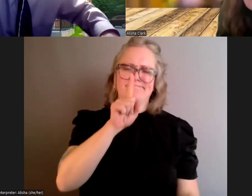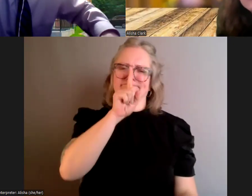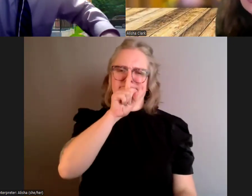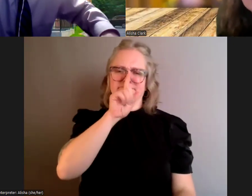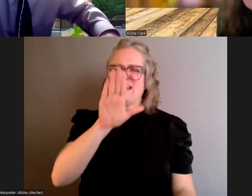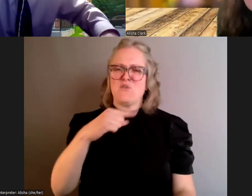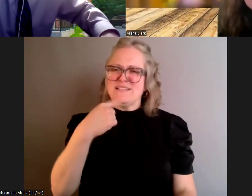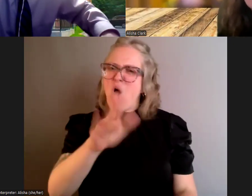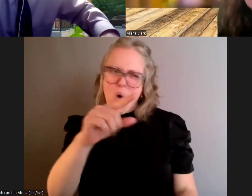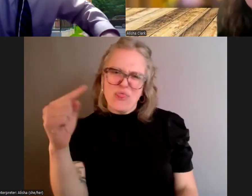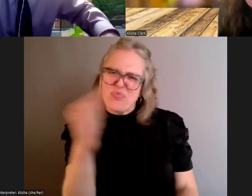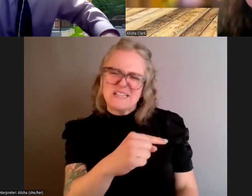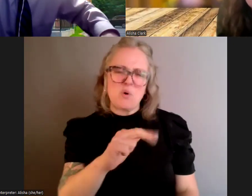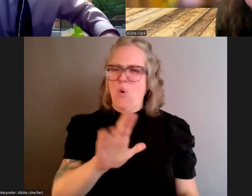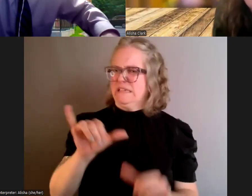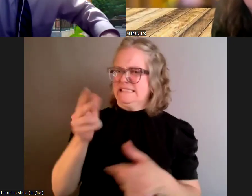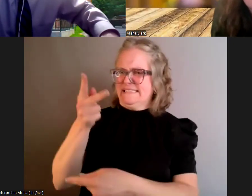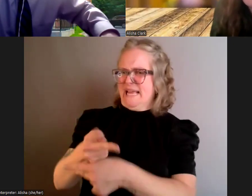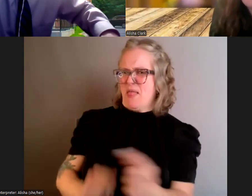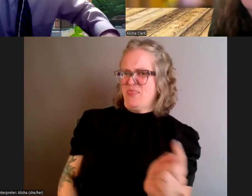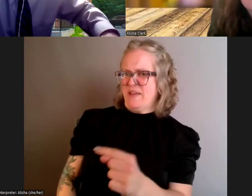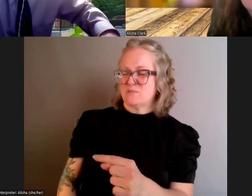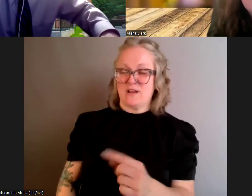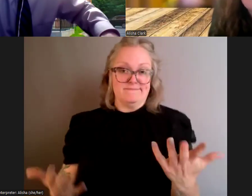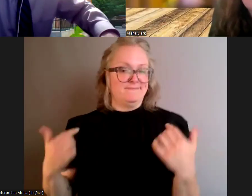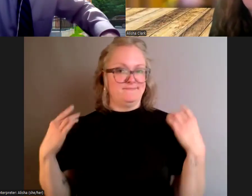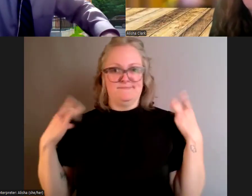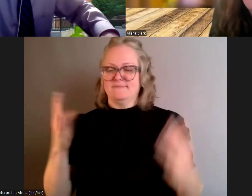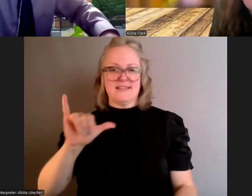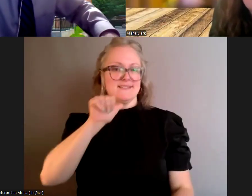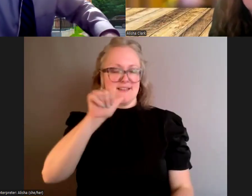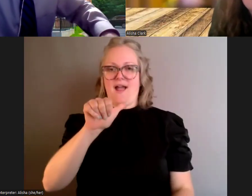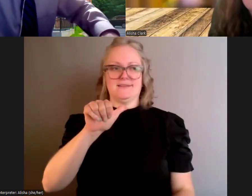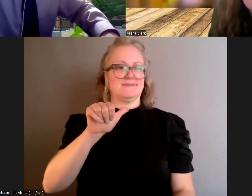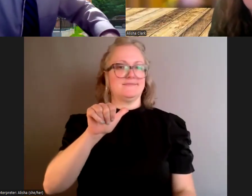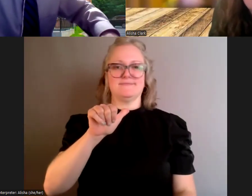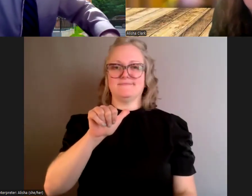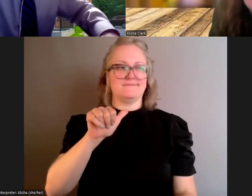waiver or stay in this waiver. As I personally don't think that